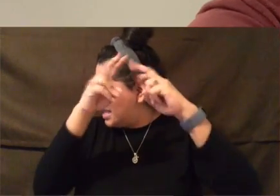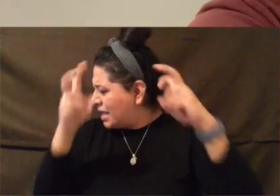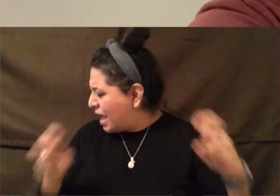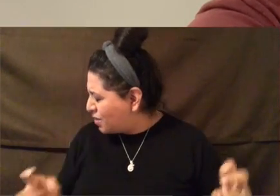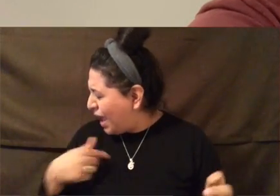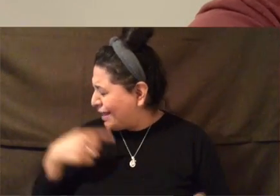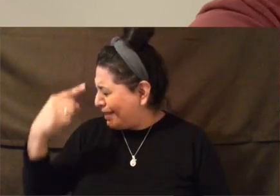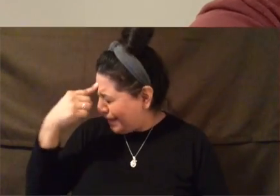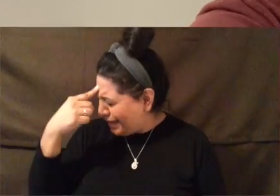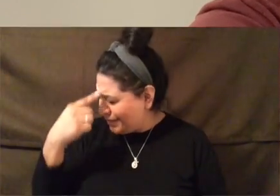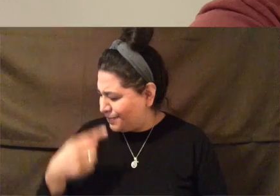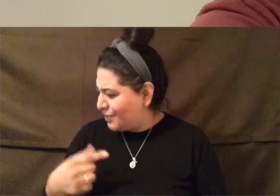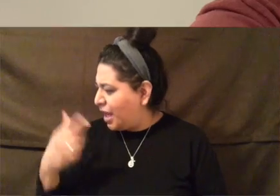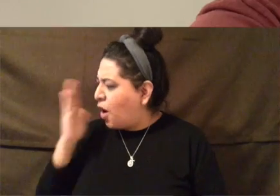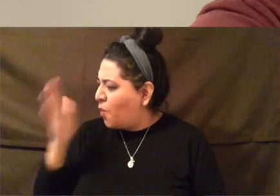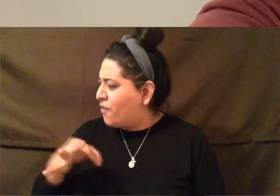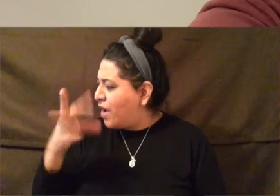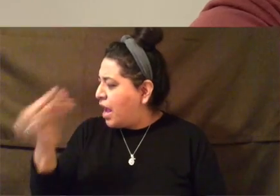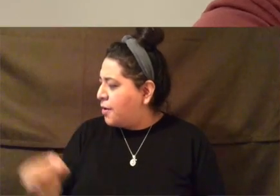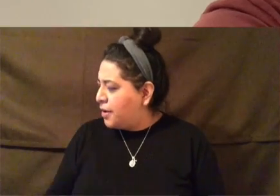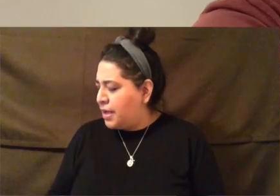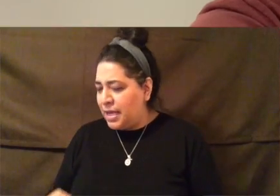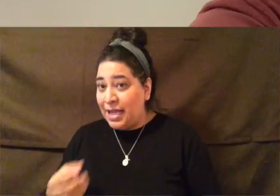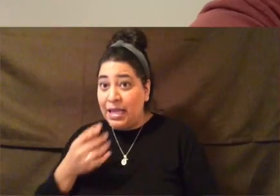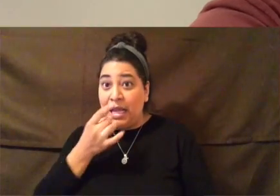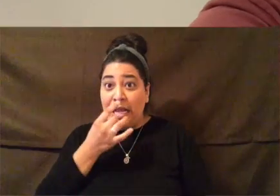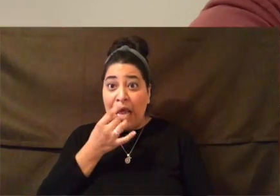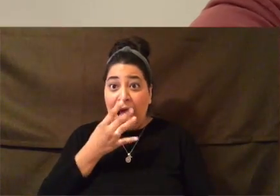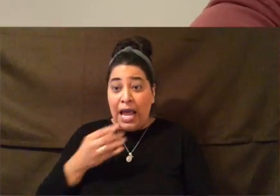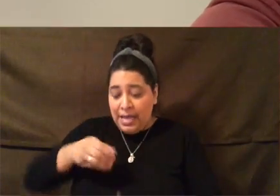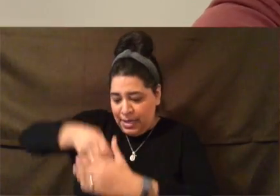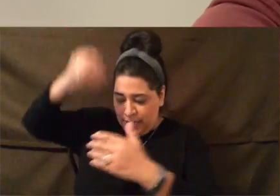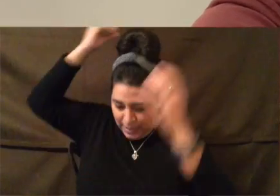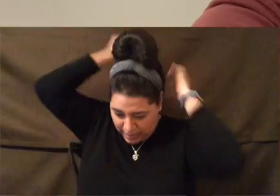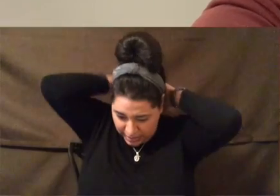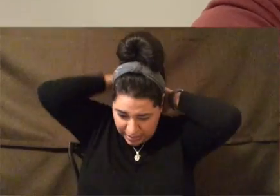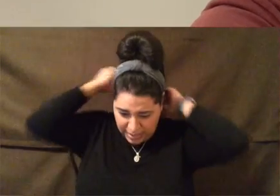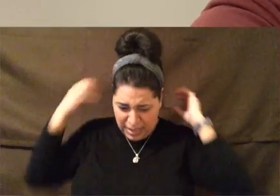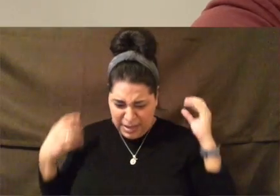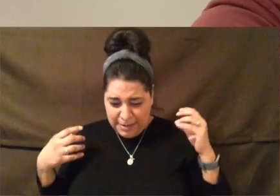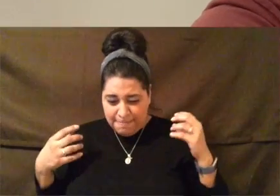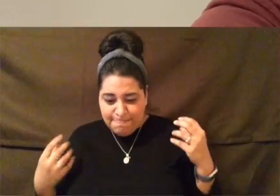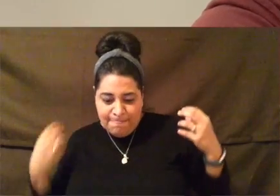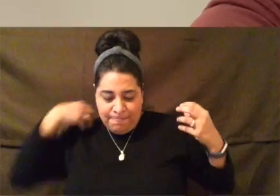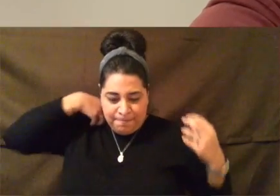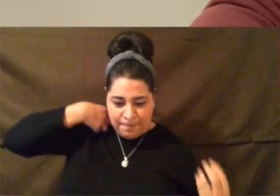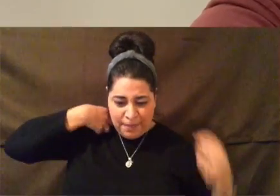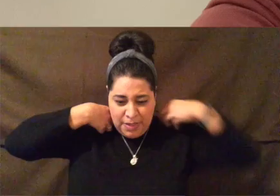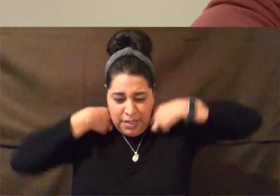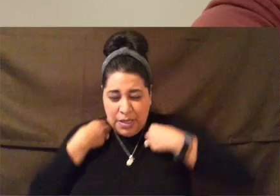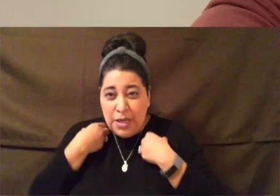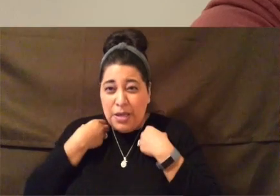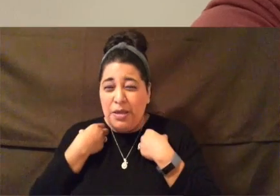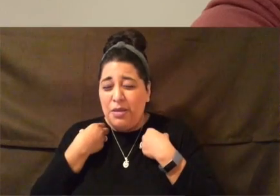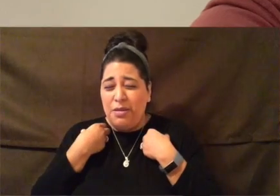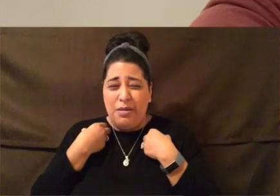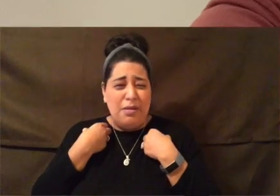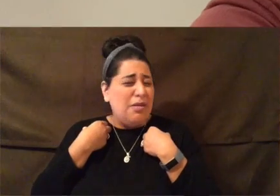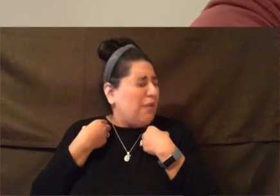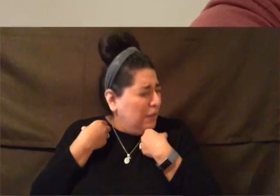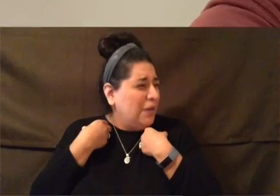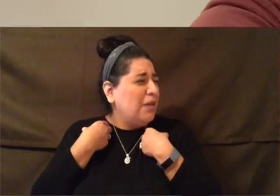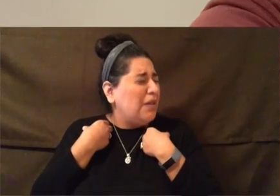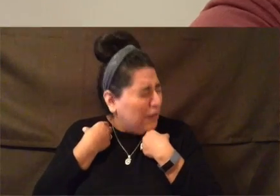to the outside of the castle," Jack said. "I'll find out." He put the flashlight in his pack. He put the pack on his